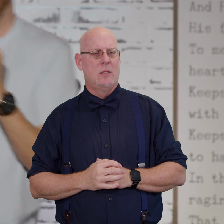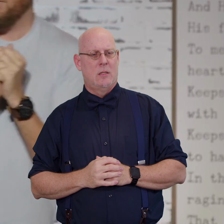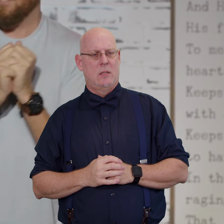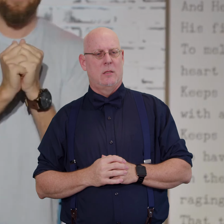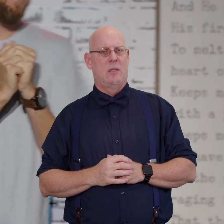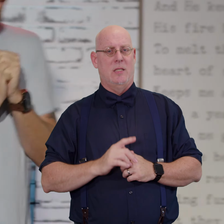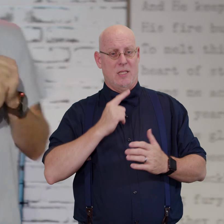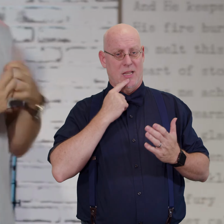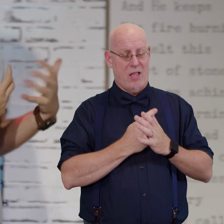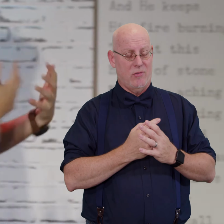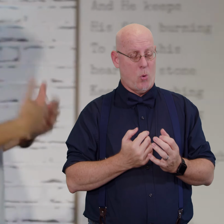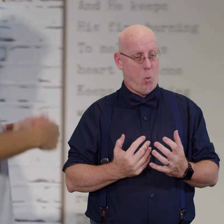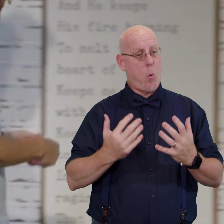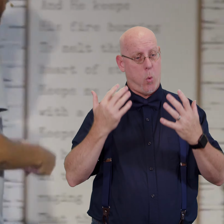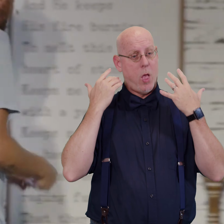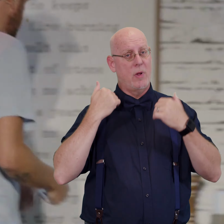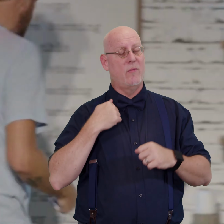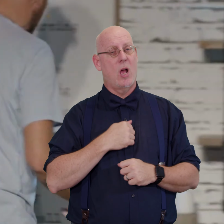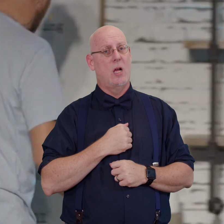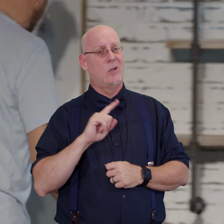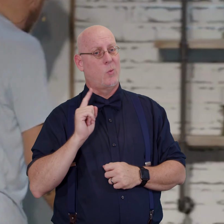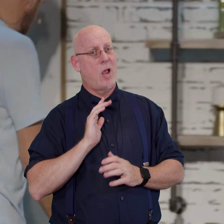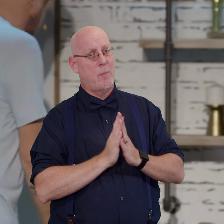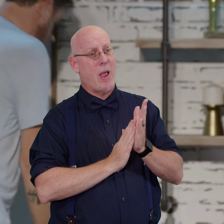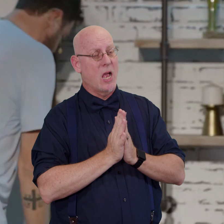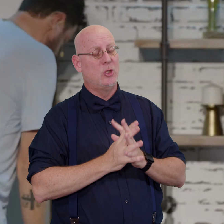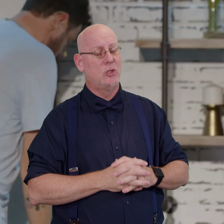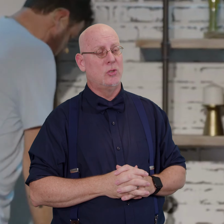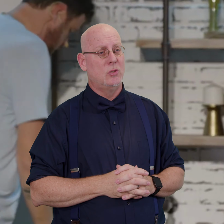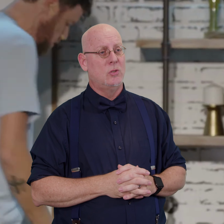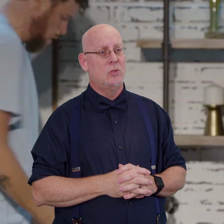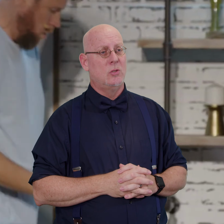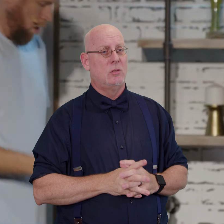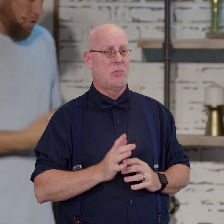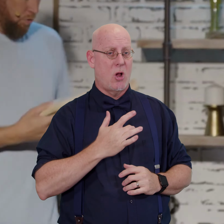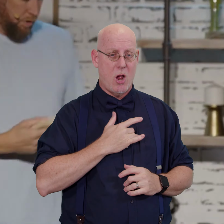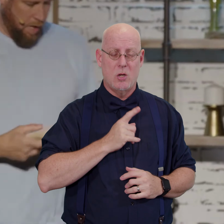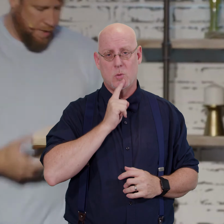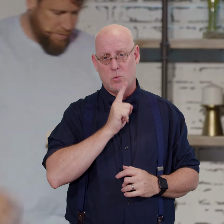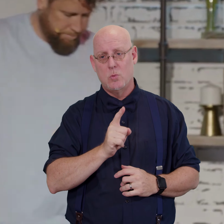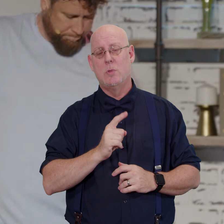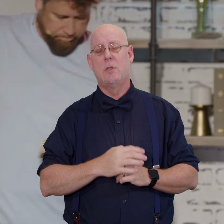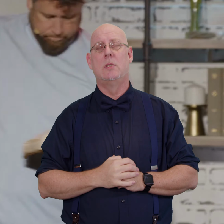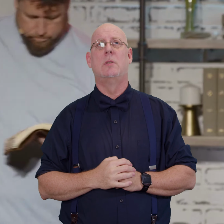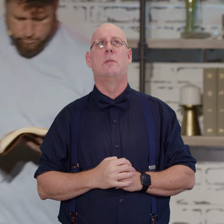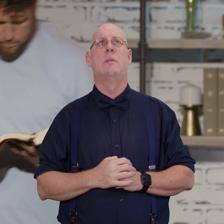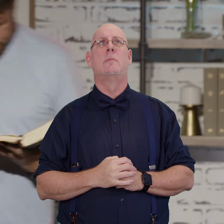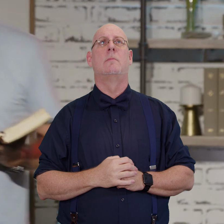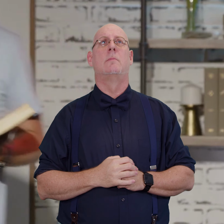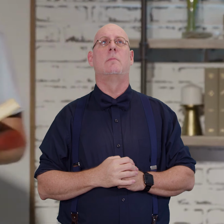think the evidence is pretty overwhelming for us where our passions, where our heart truly lies.